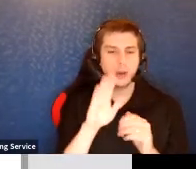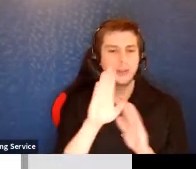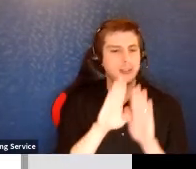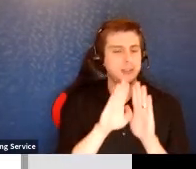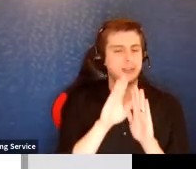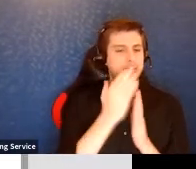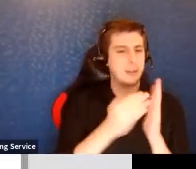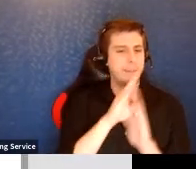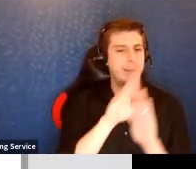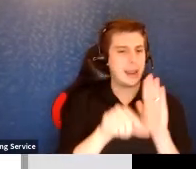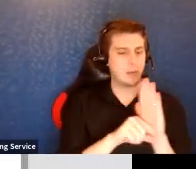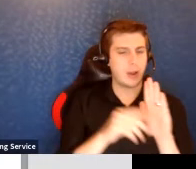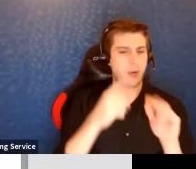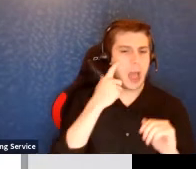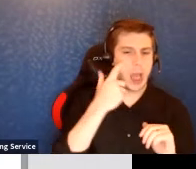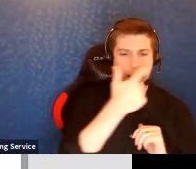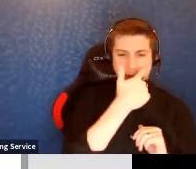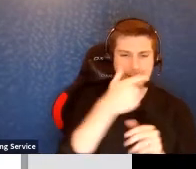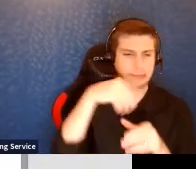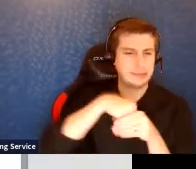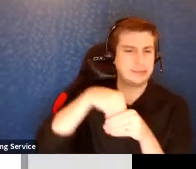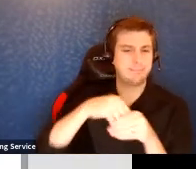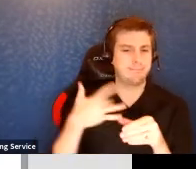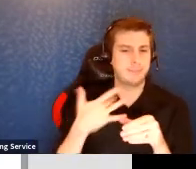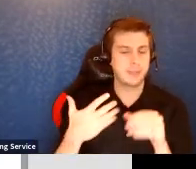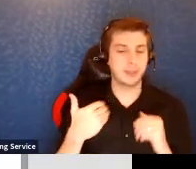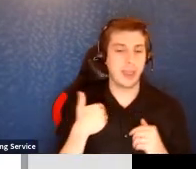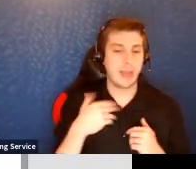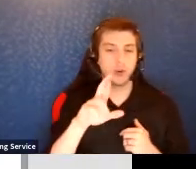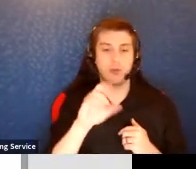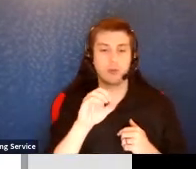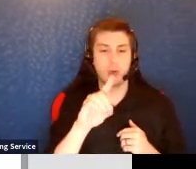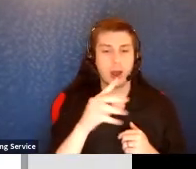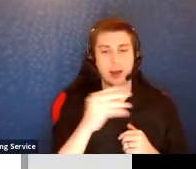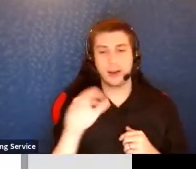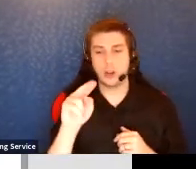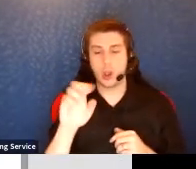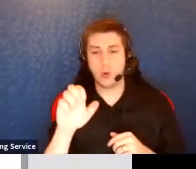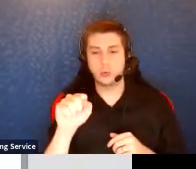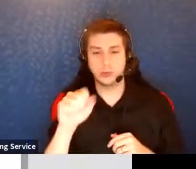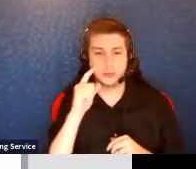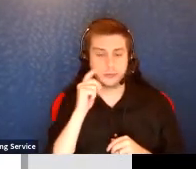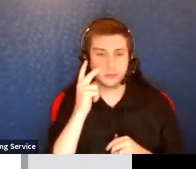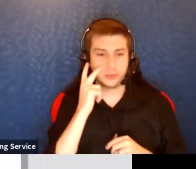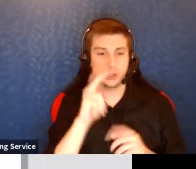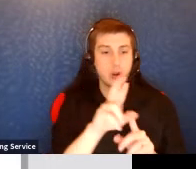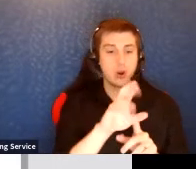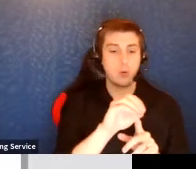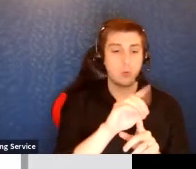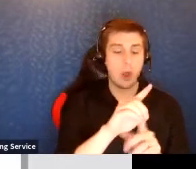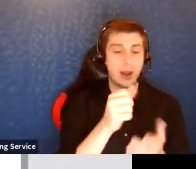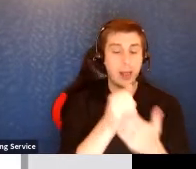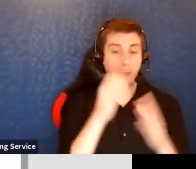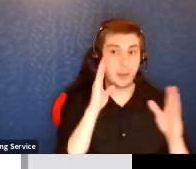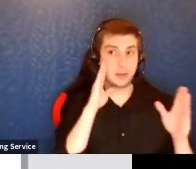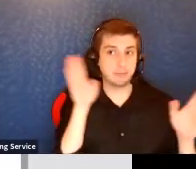eye physiology. The human eye uses rods and cones for vision. Our rods are what gives us our peripheral and